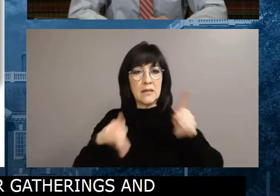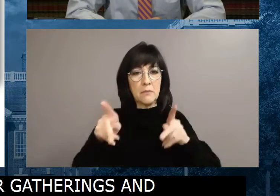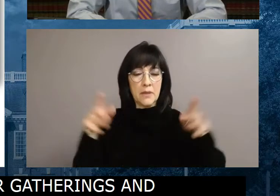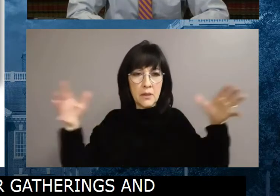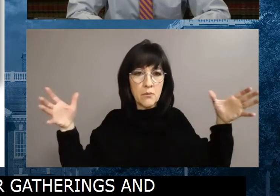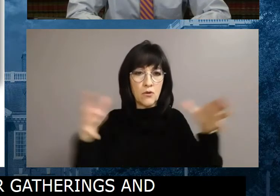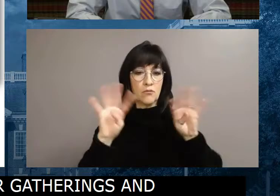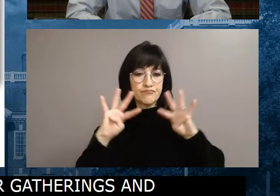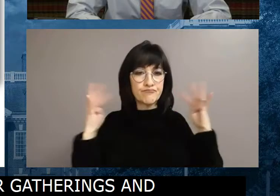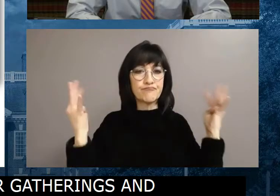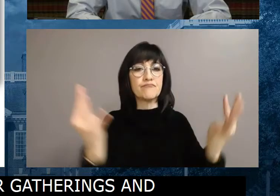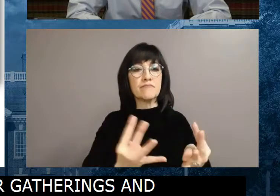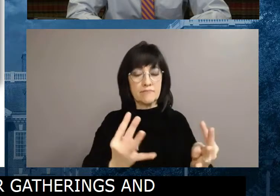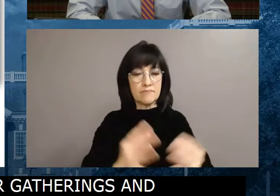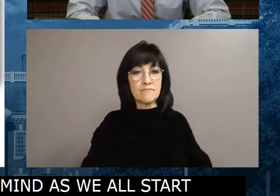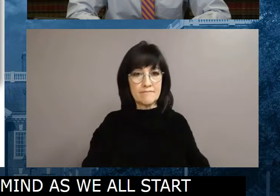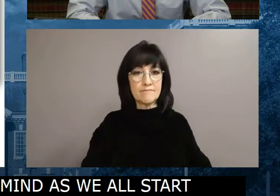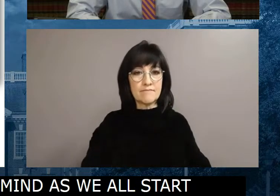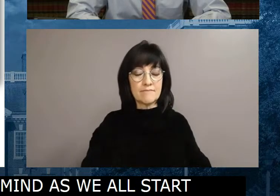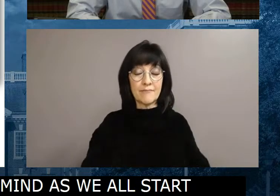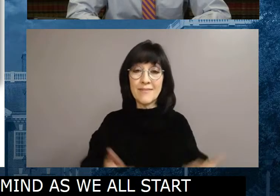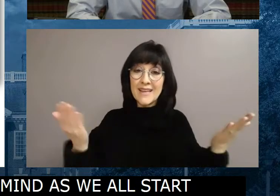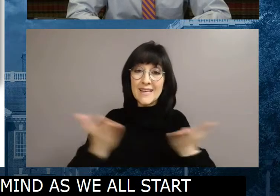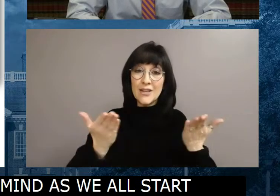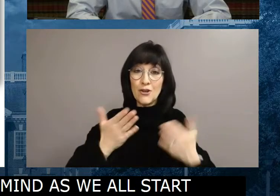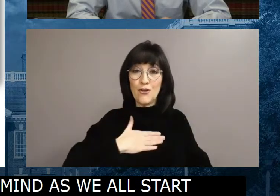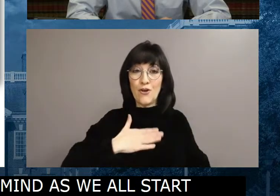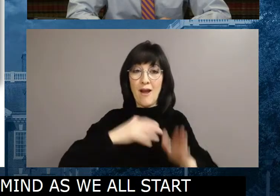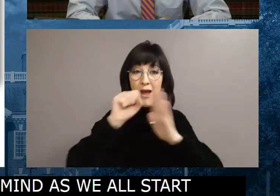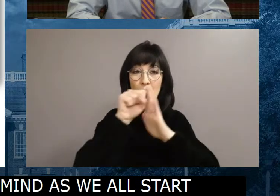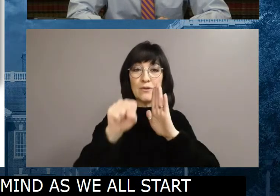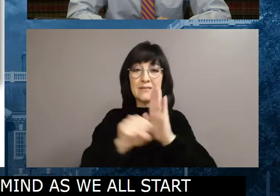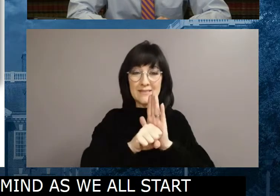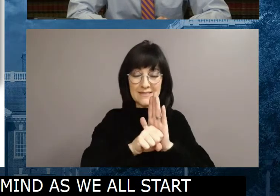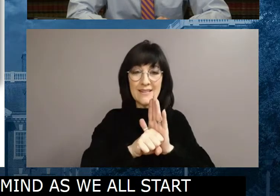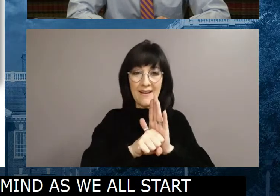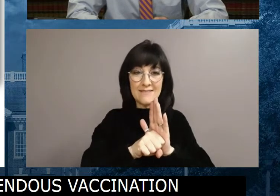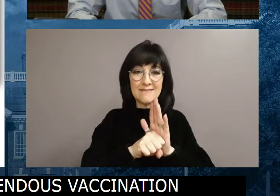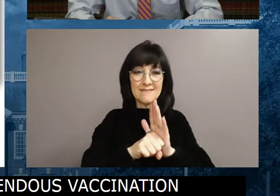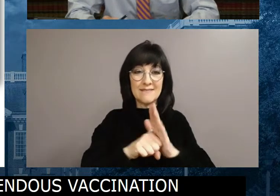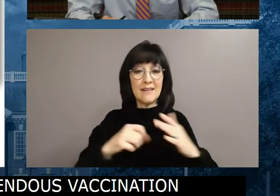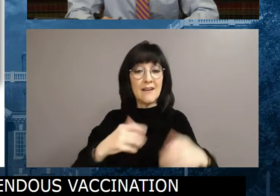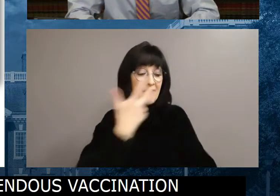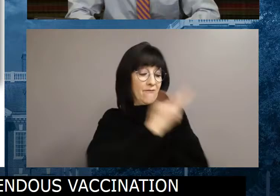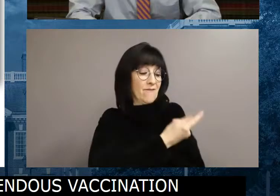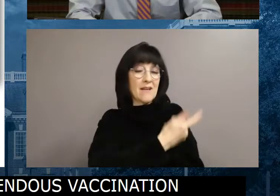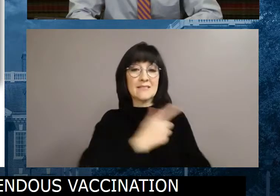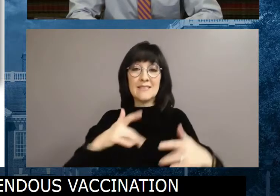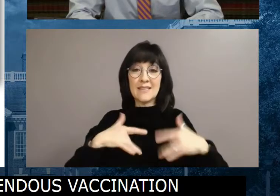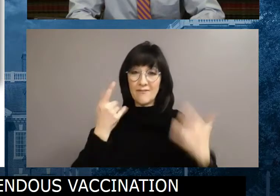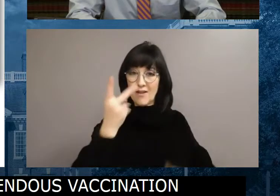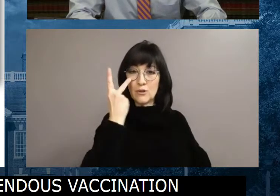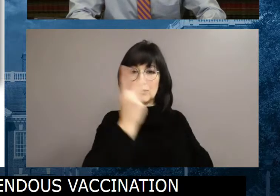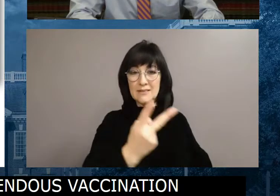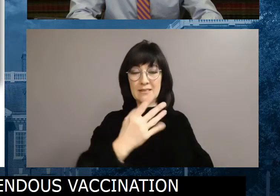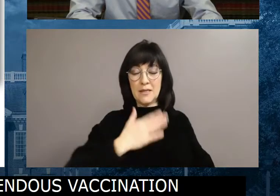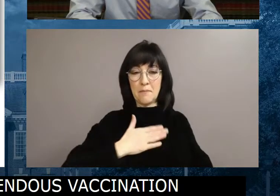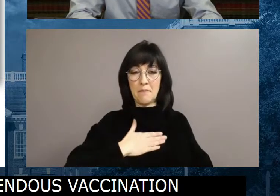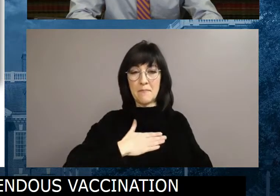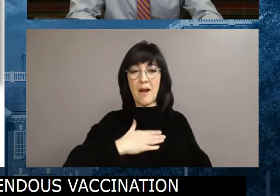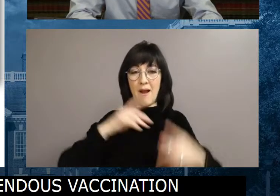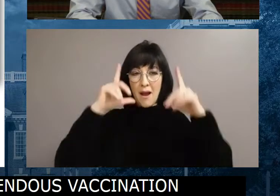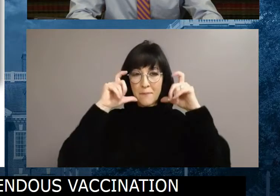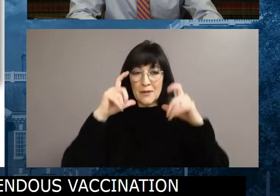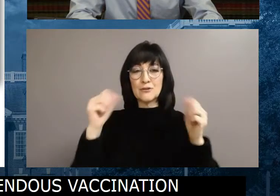tremendous vaccination events. Here's some photographs of my wife Tracy and I getting our vaccinations at Tracy